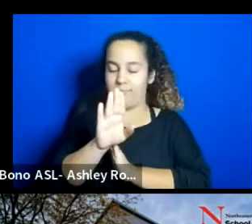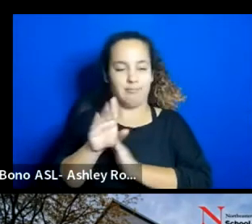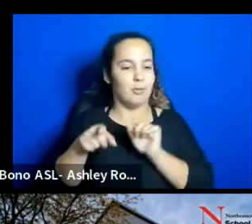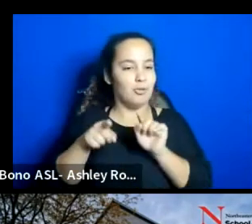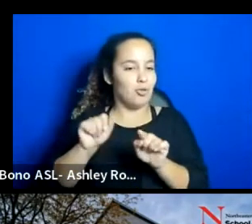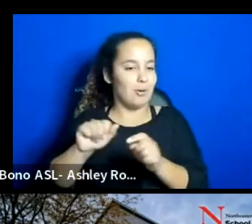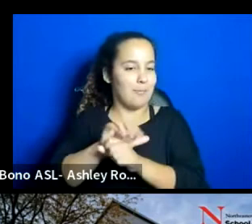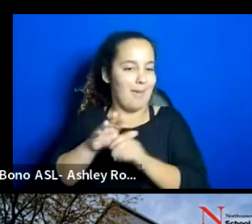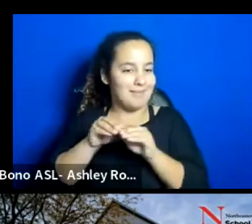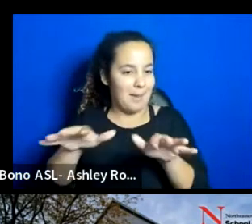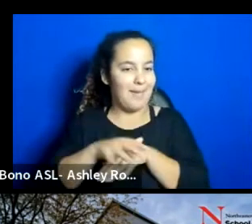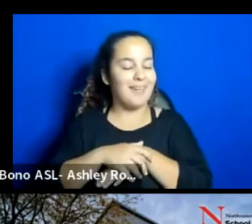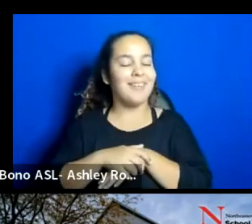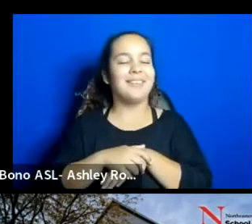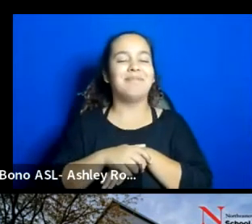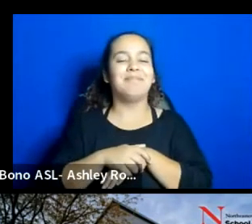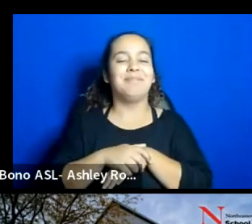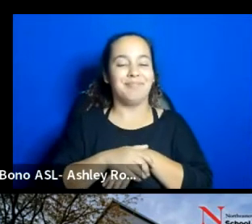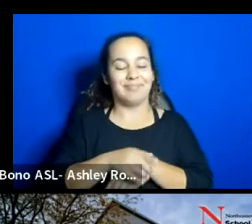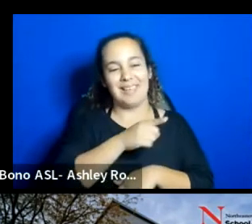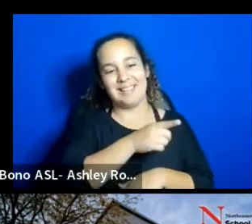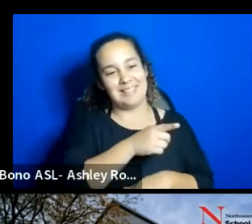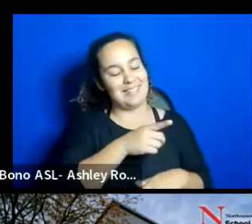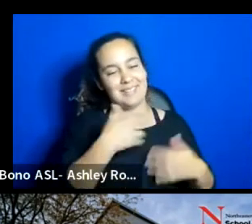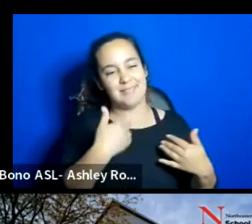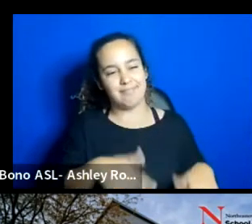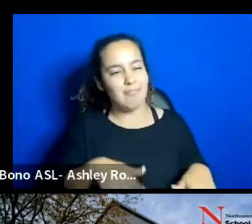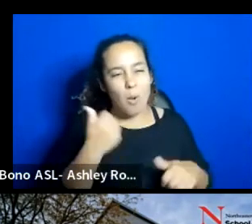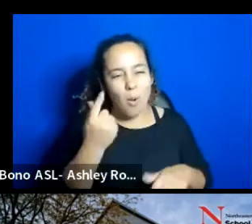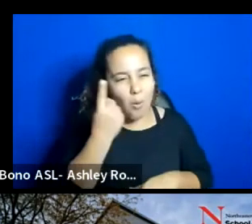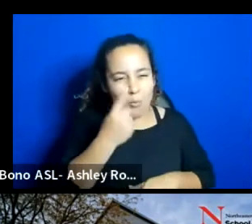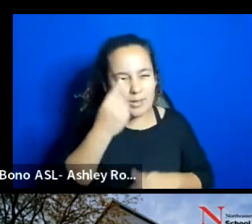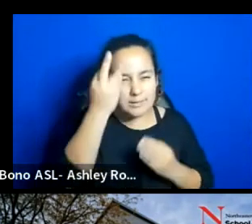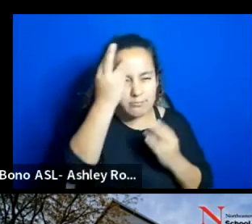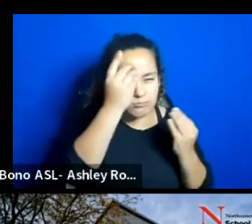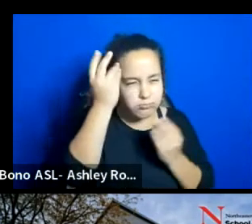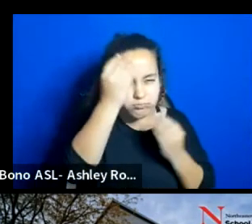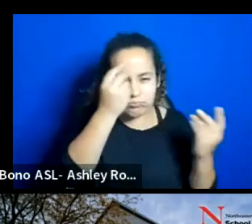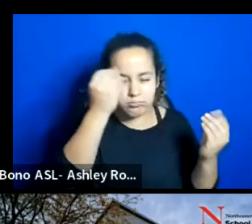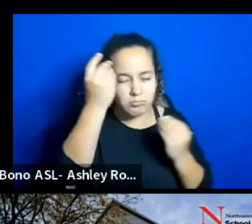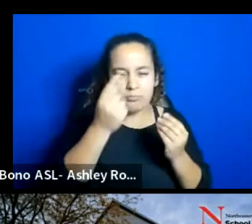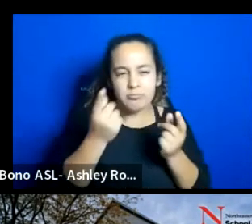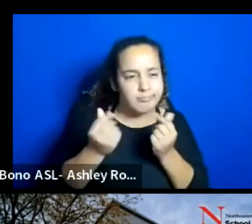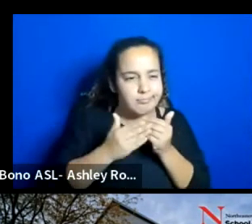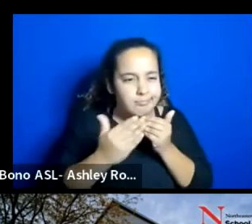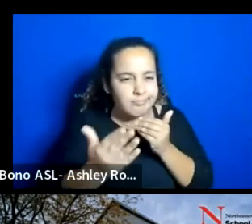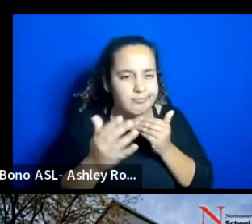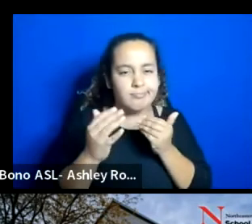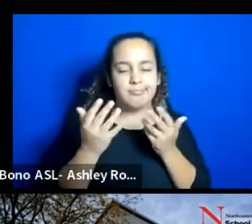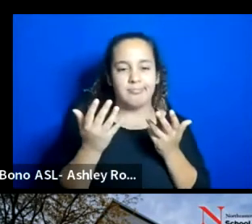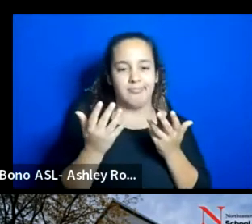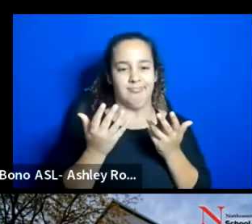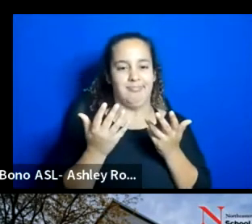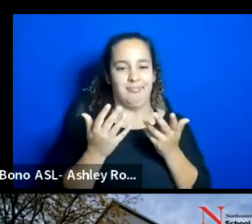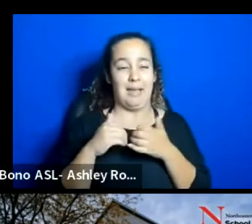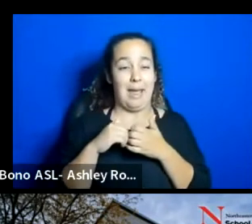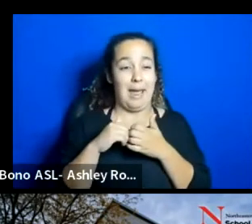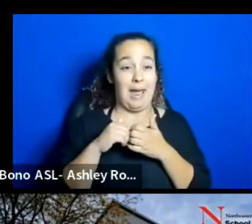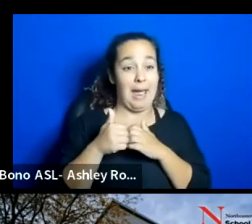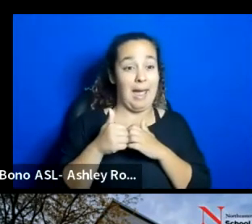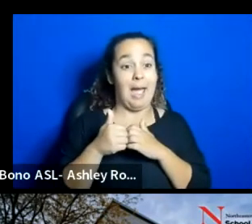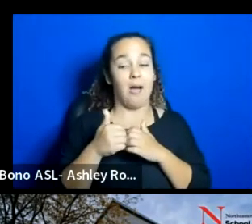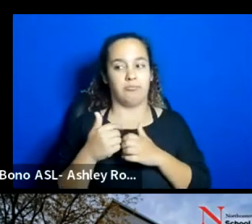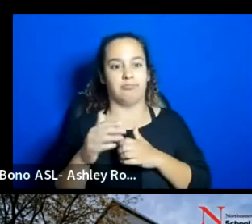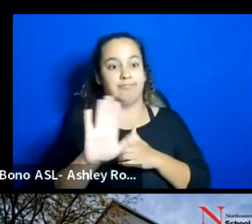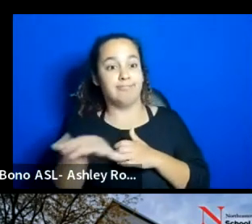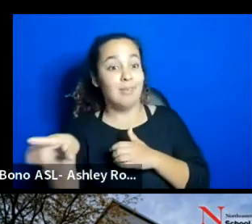pandemic. And he's constantly brainstorming, new things, including, how do we involve